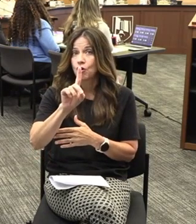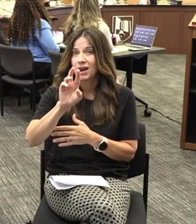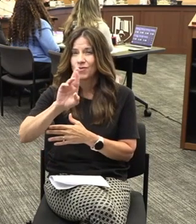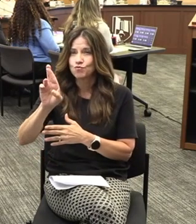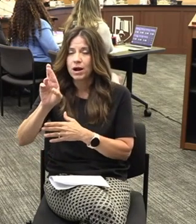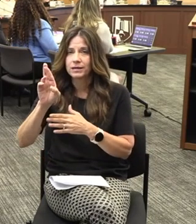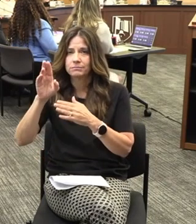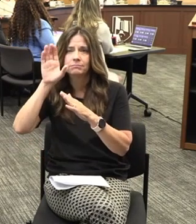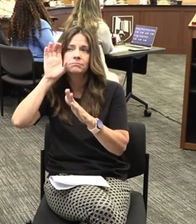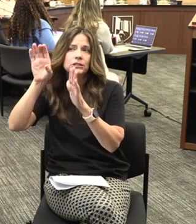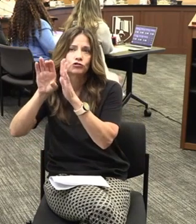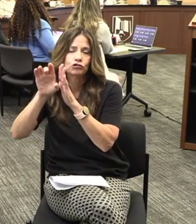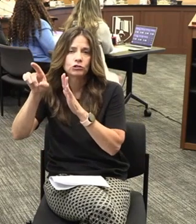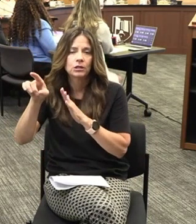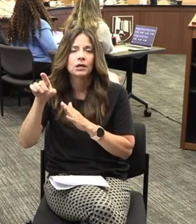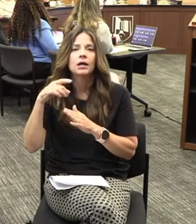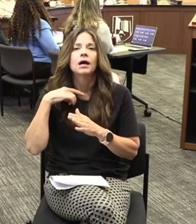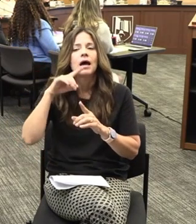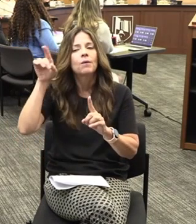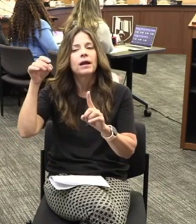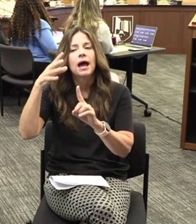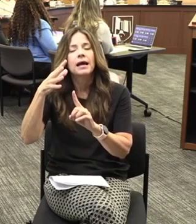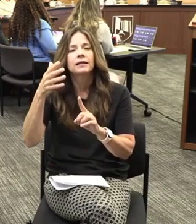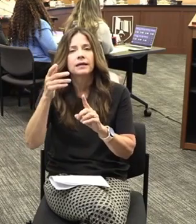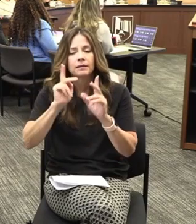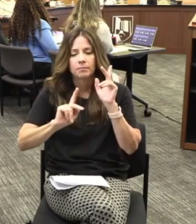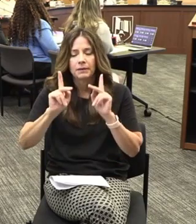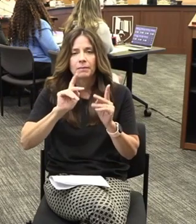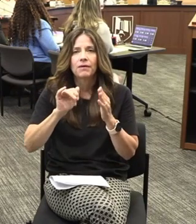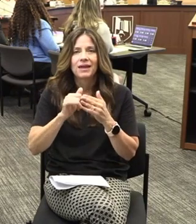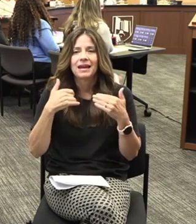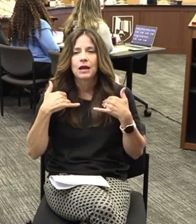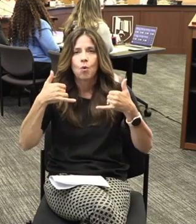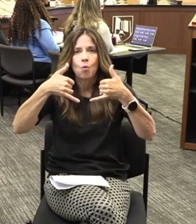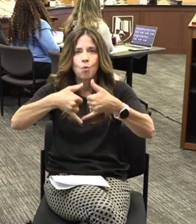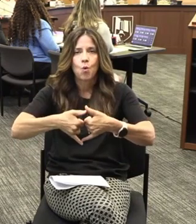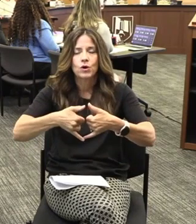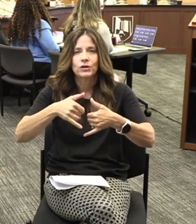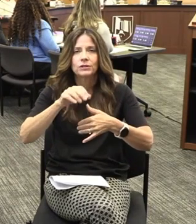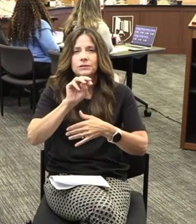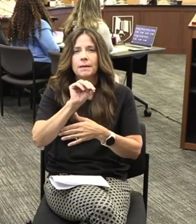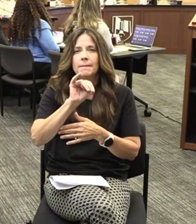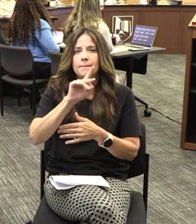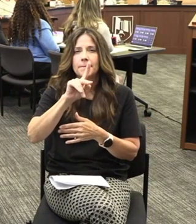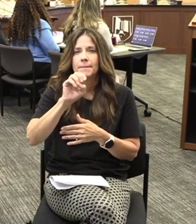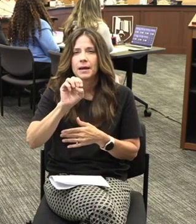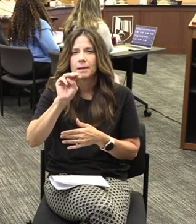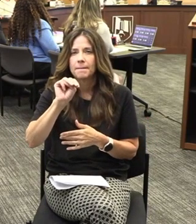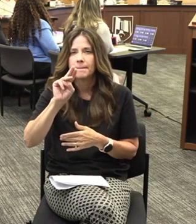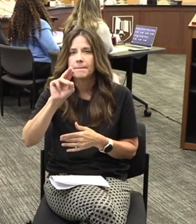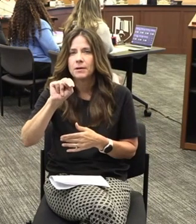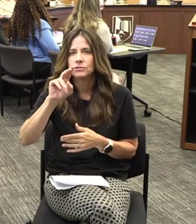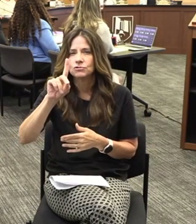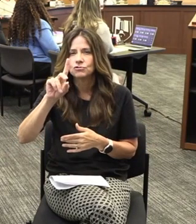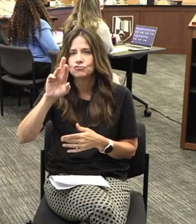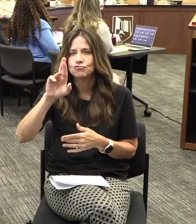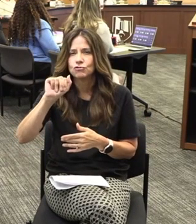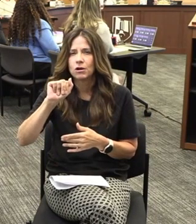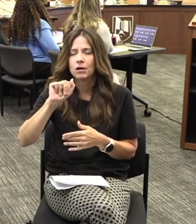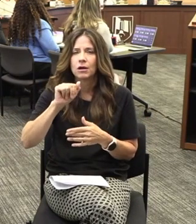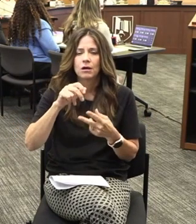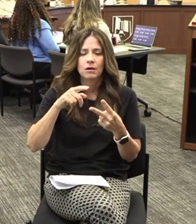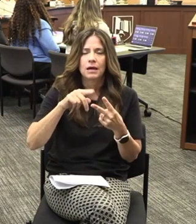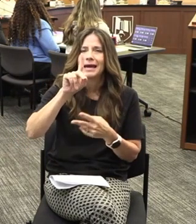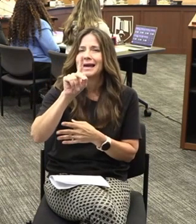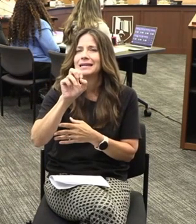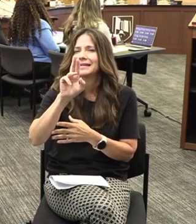and I want to highlight several individuals who are up for awards. You'll see Michael Mutterer in the back there. Karen Rezick